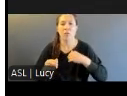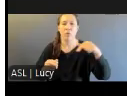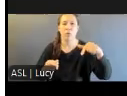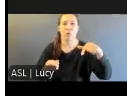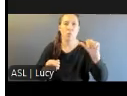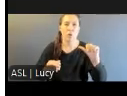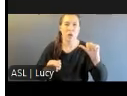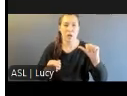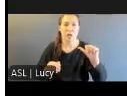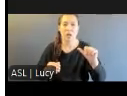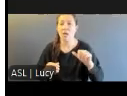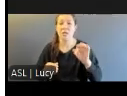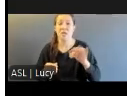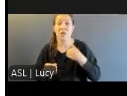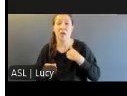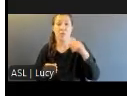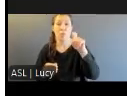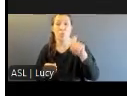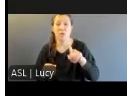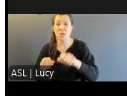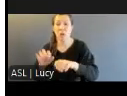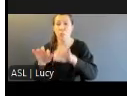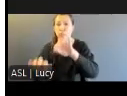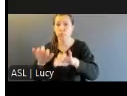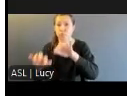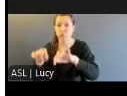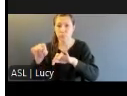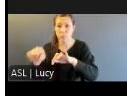we'll have an opportunity for them to respond after.